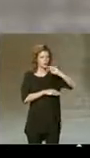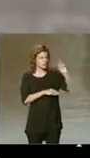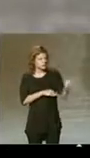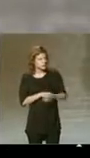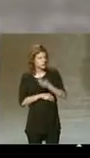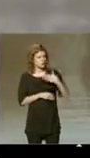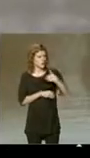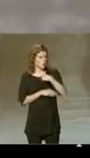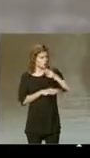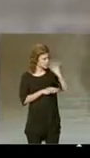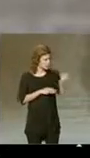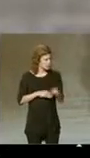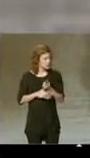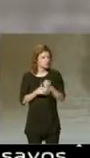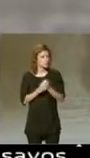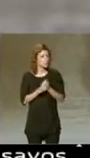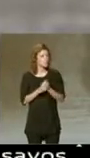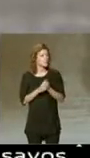tests,